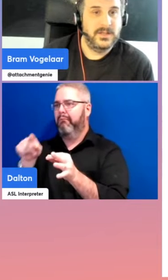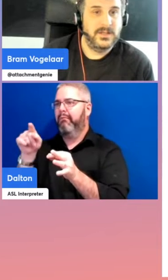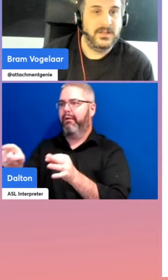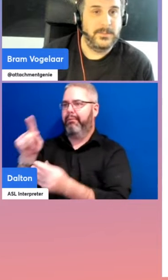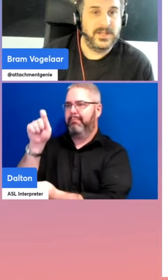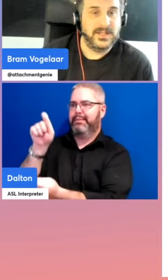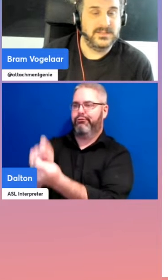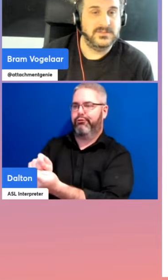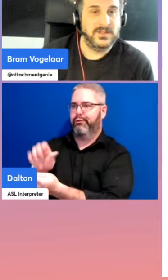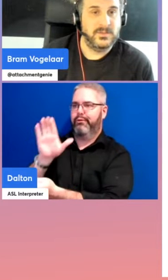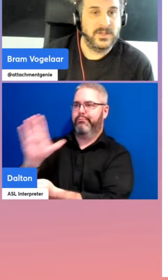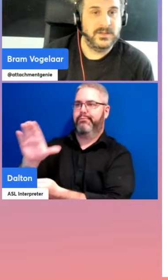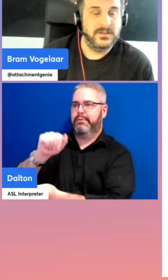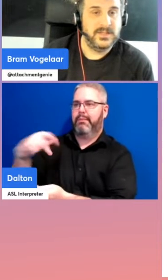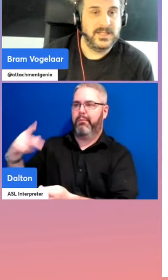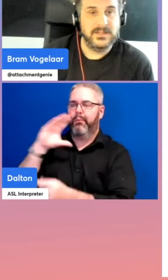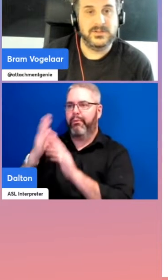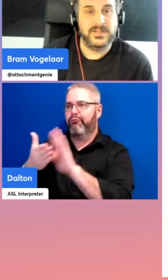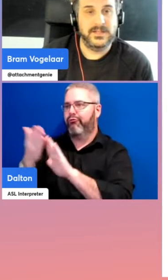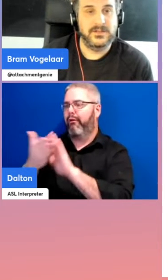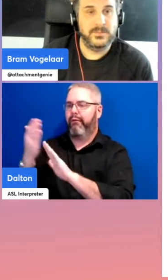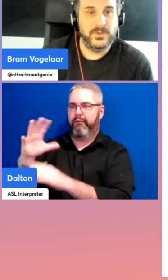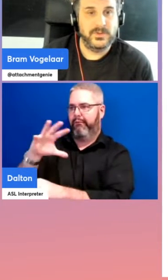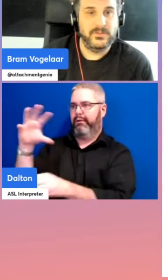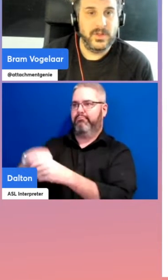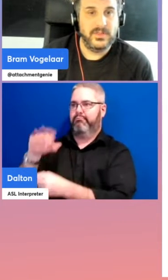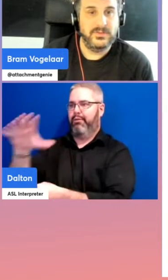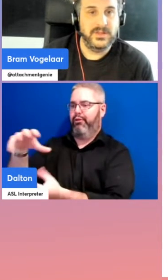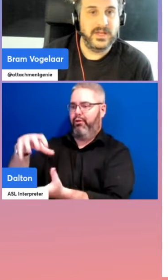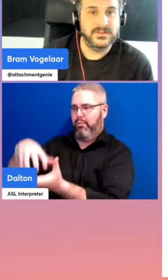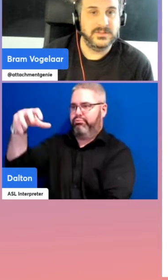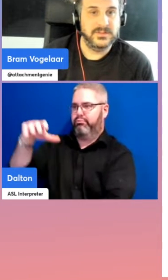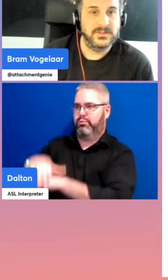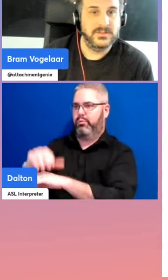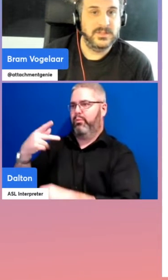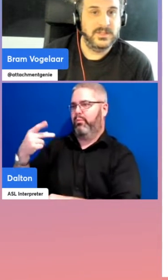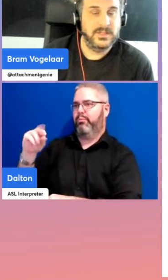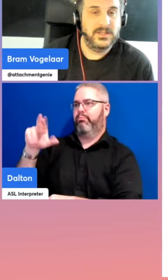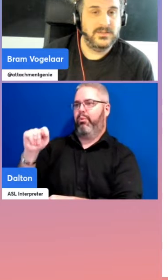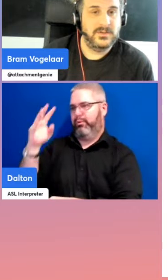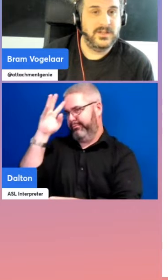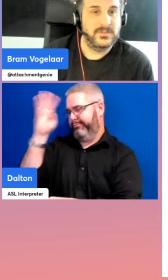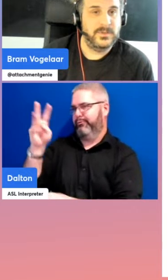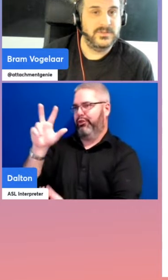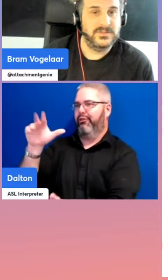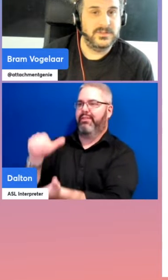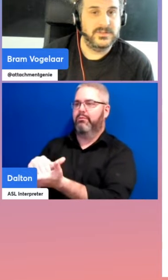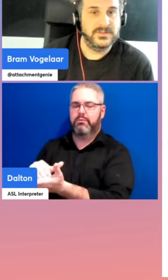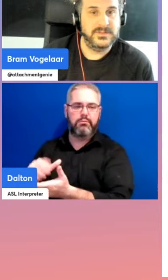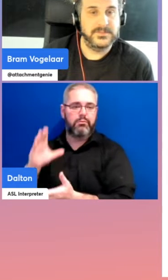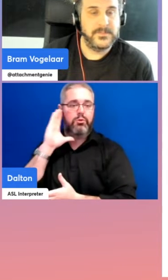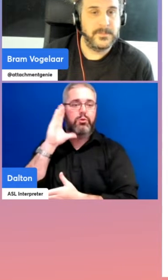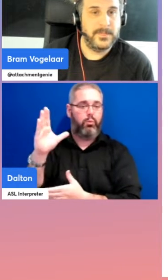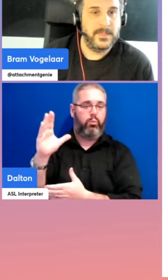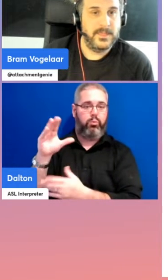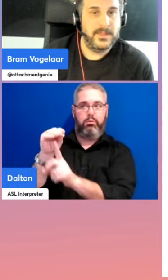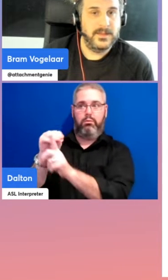particular application is going to run in the container on port 3000. It's going to expose a